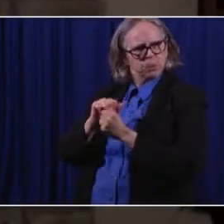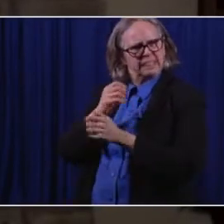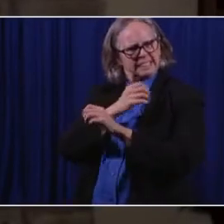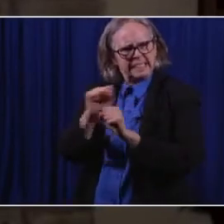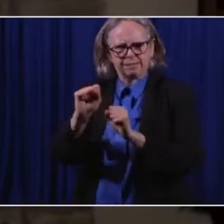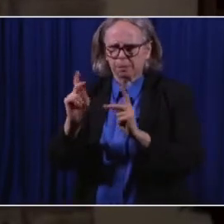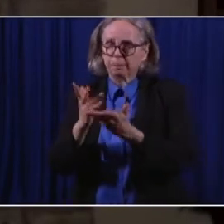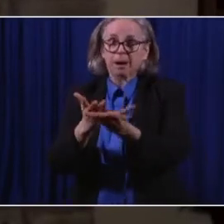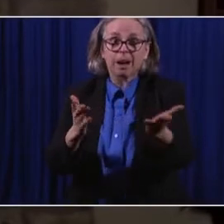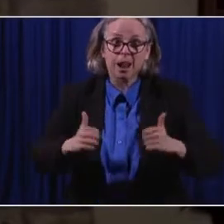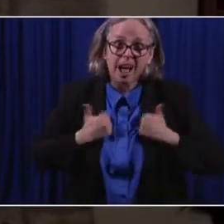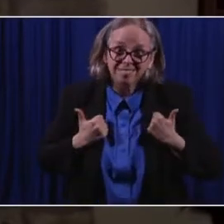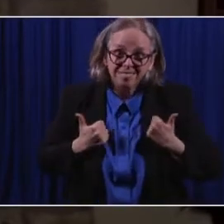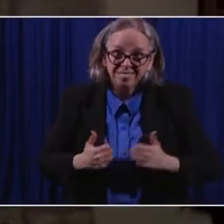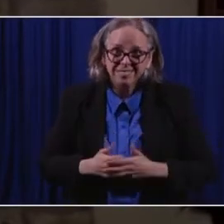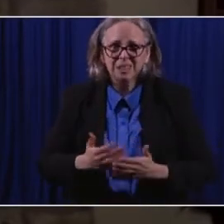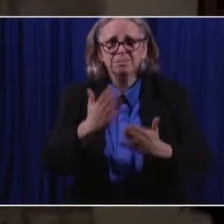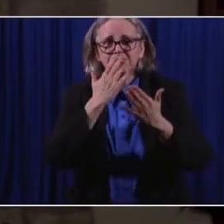for doing it.